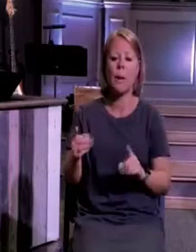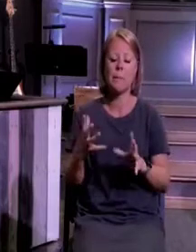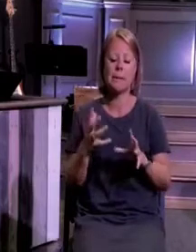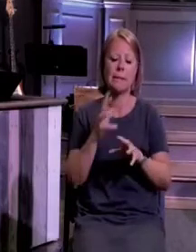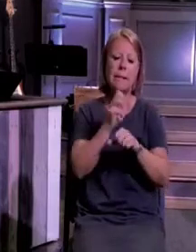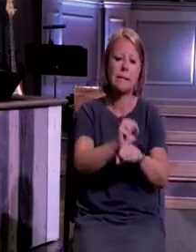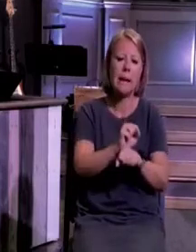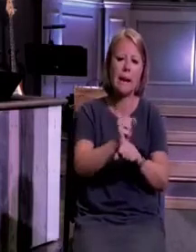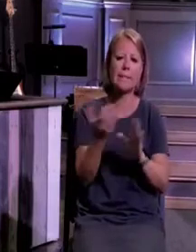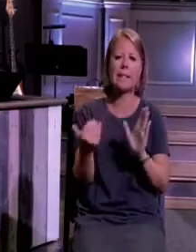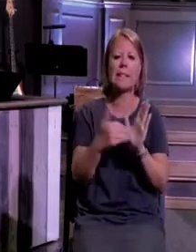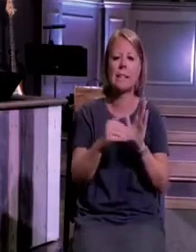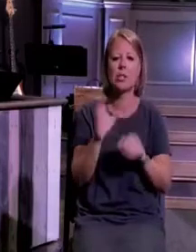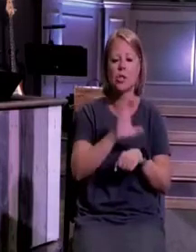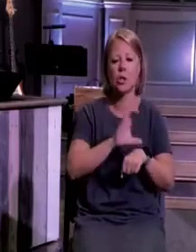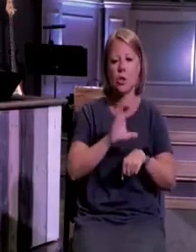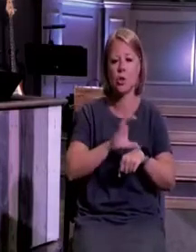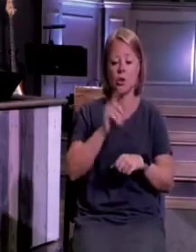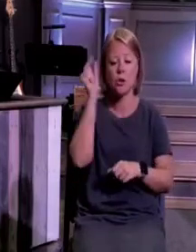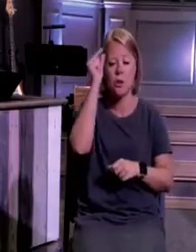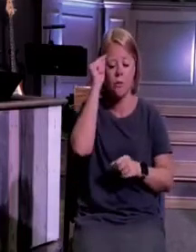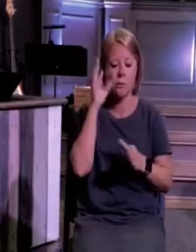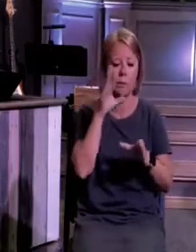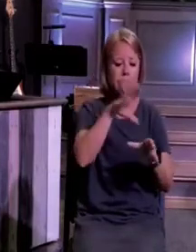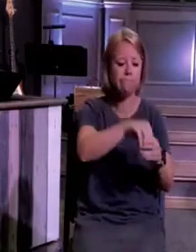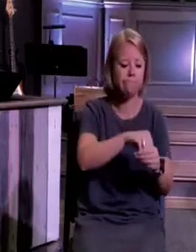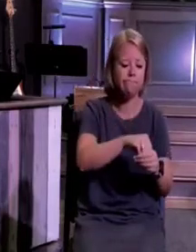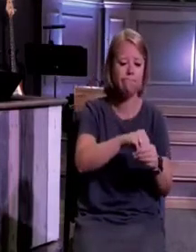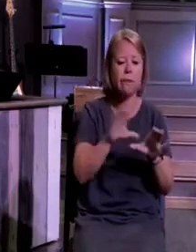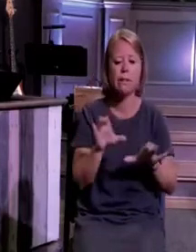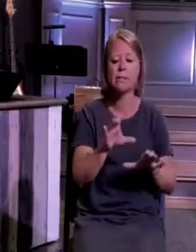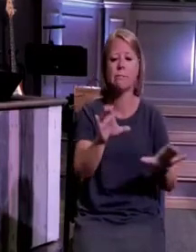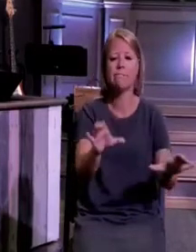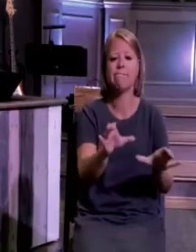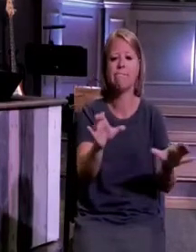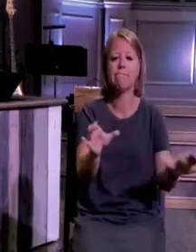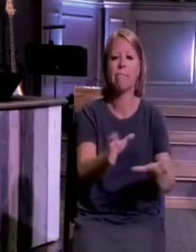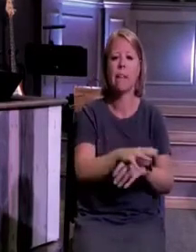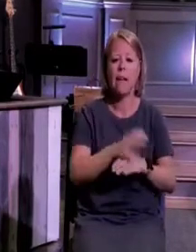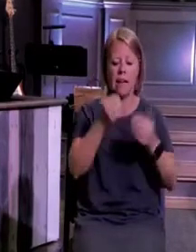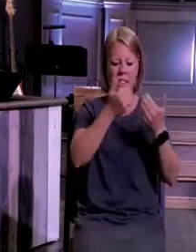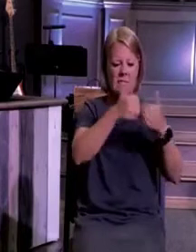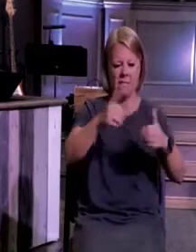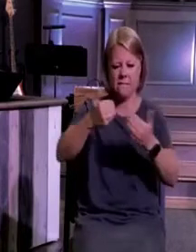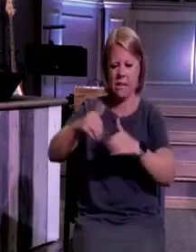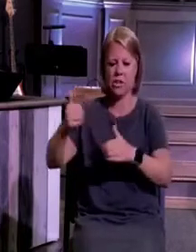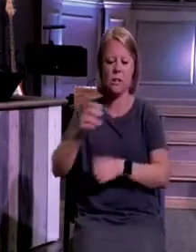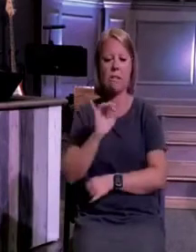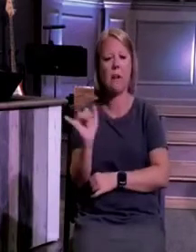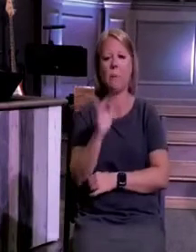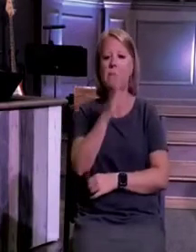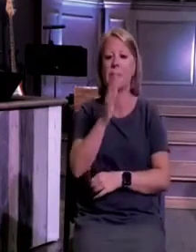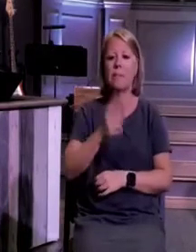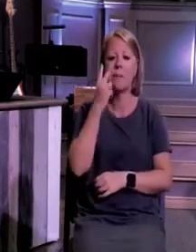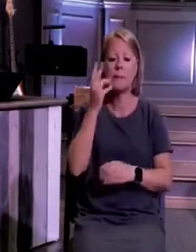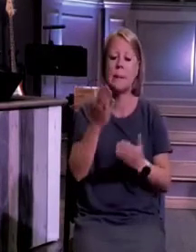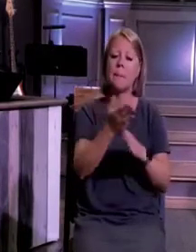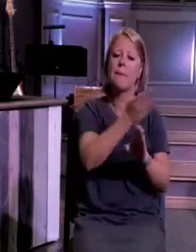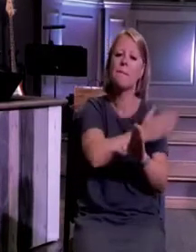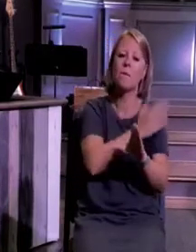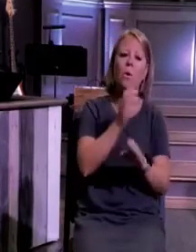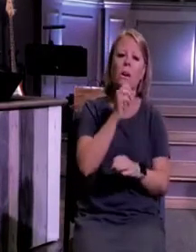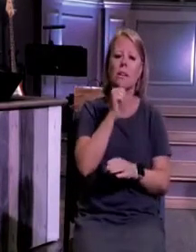church, government involvement, division like we've never seen in our nation before is now not on